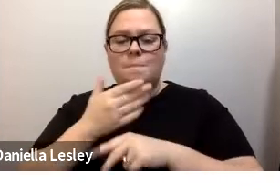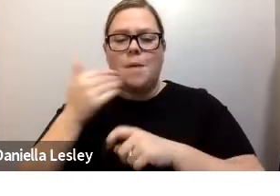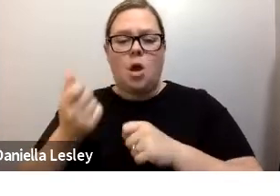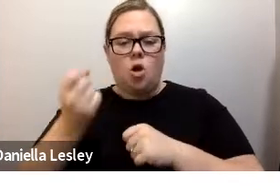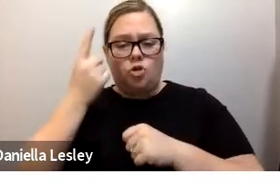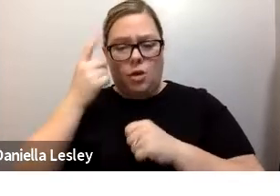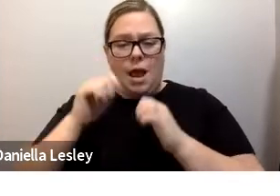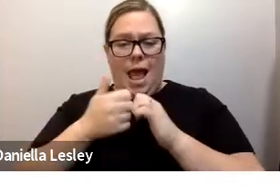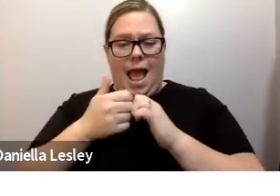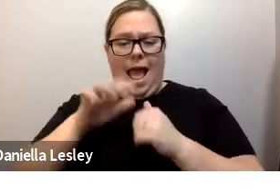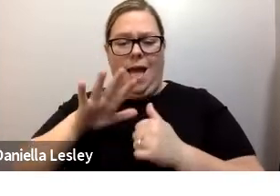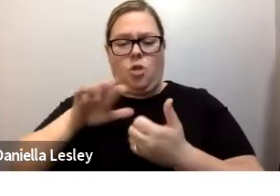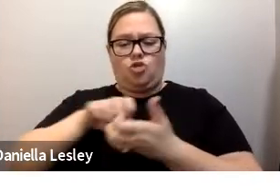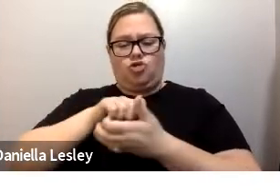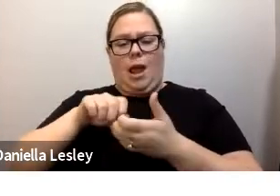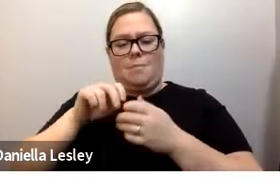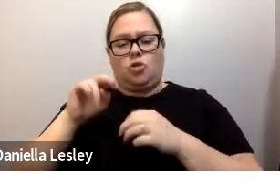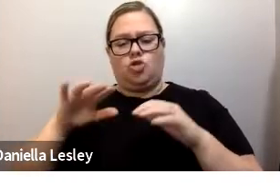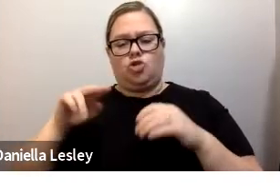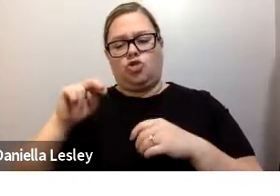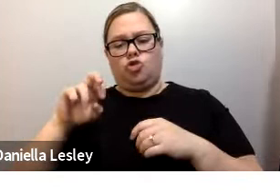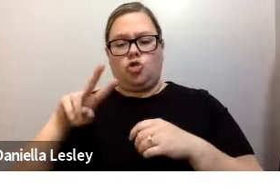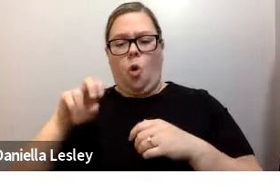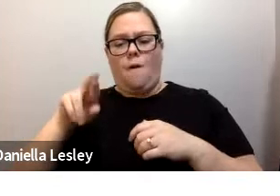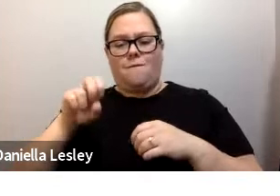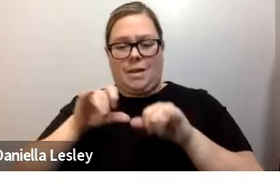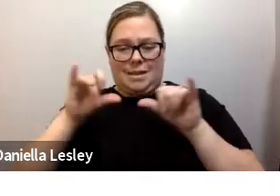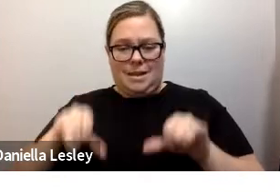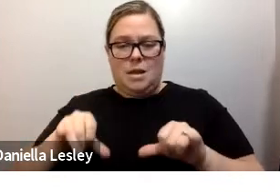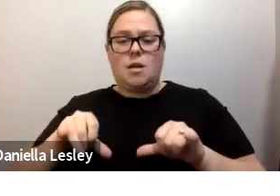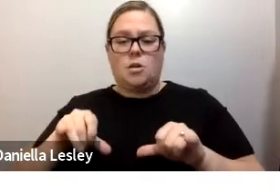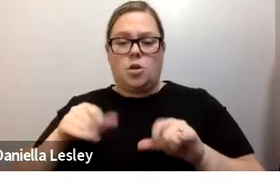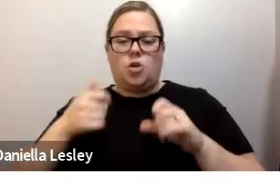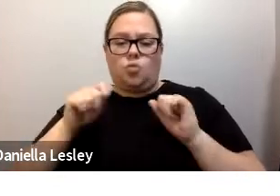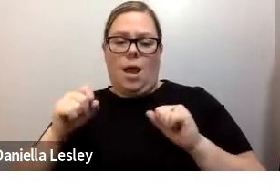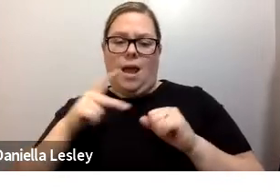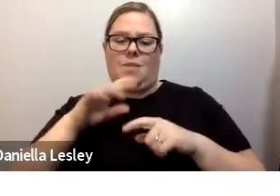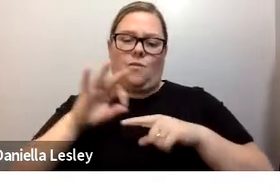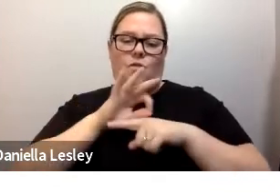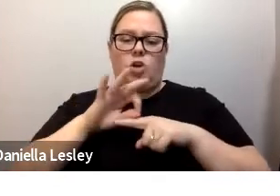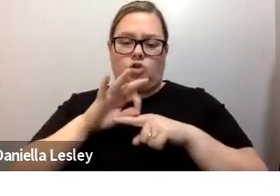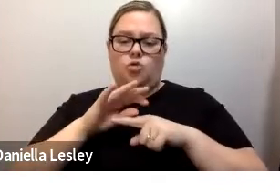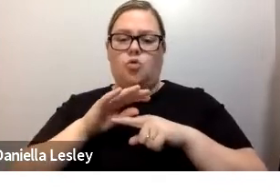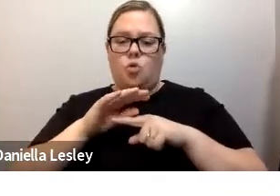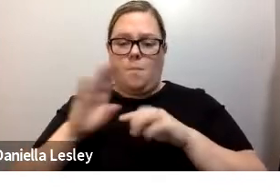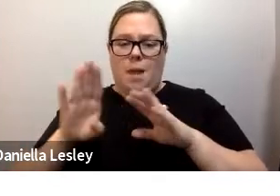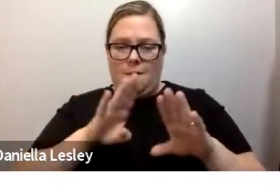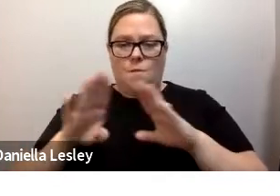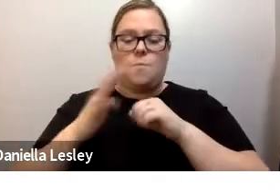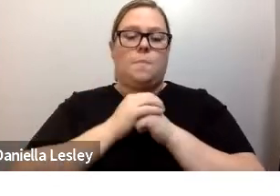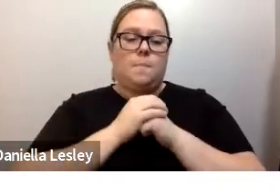damaged nervous system post-stroke reorganizes to create functional locomotor behavior.